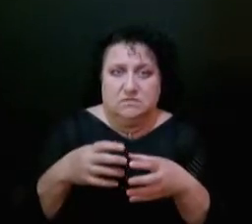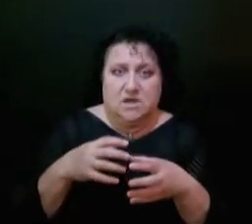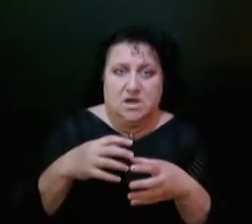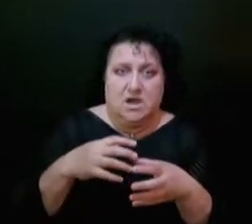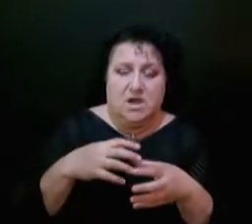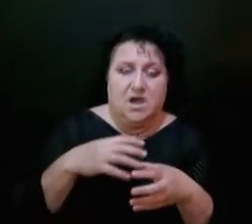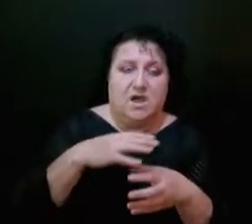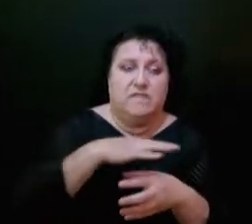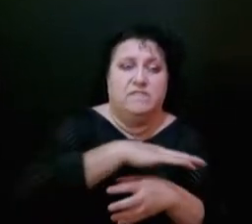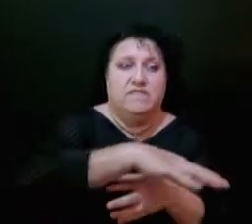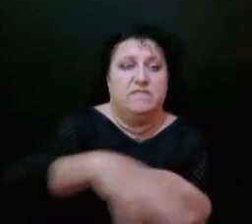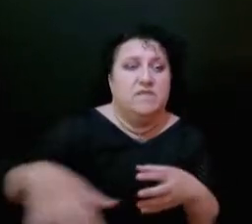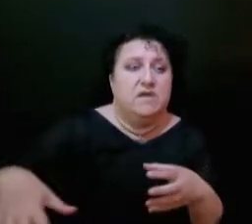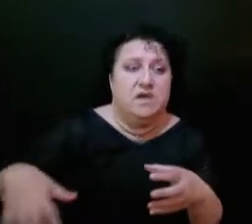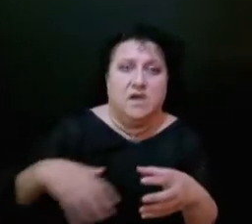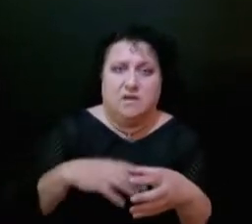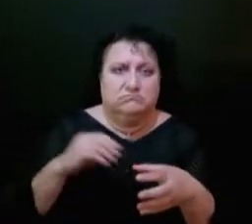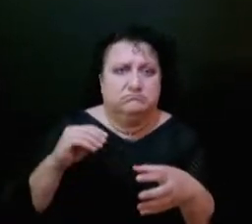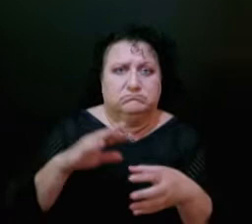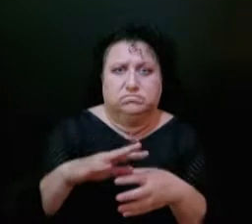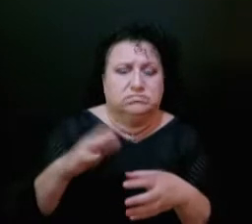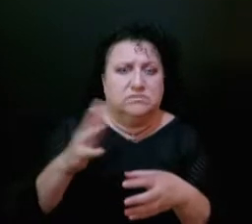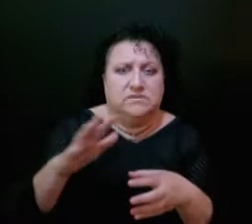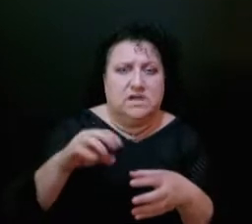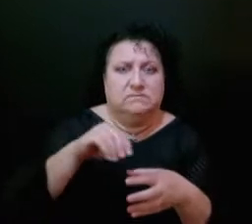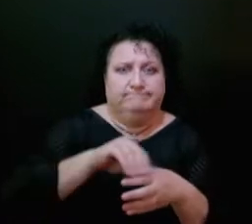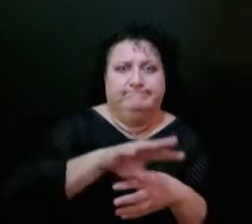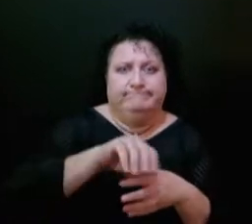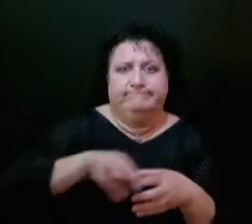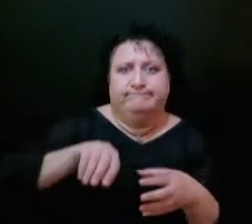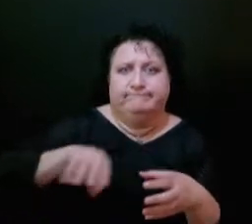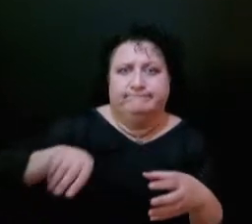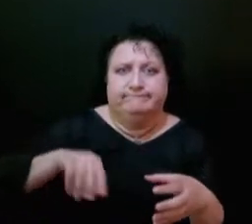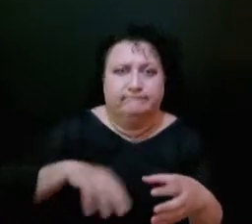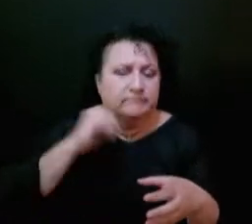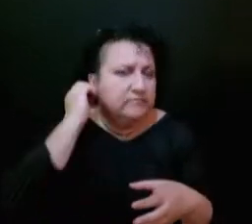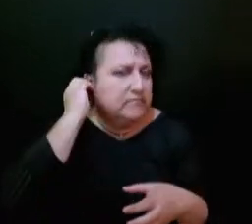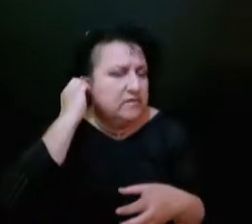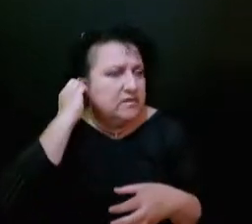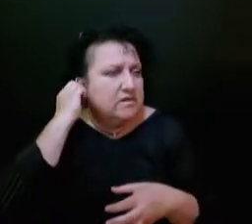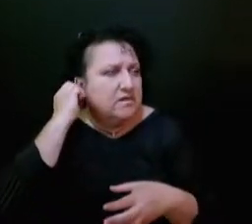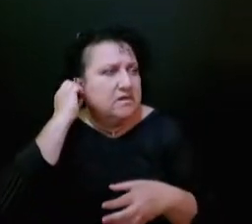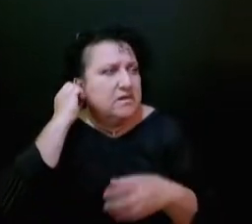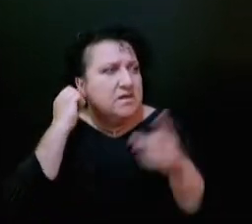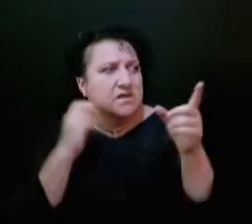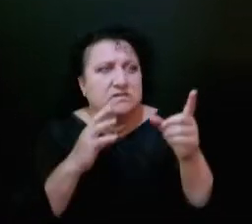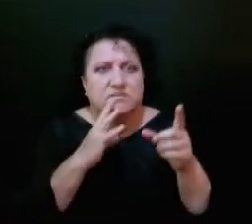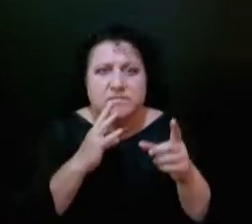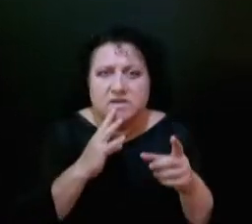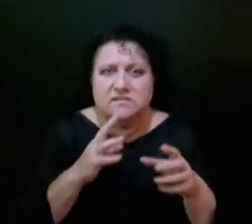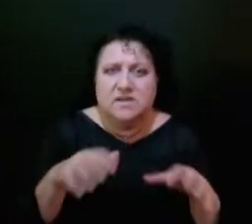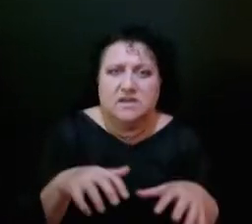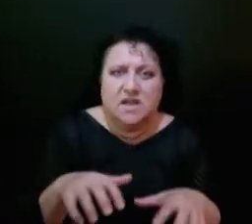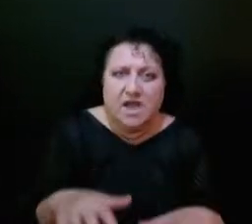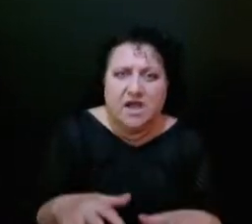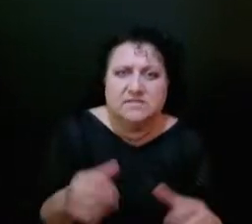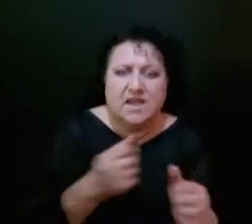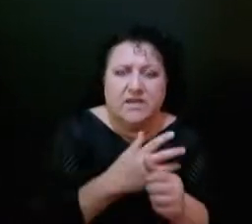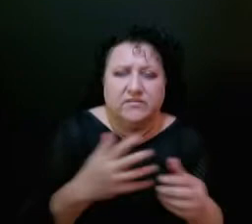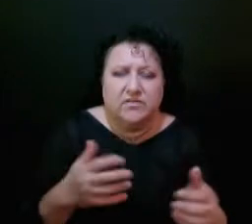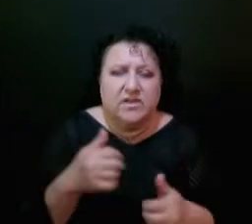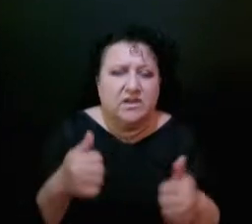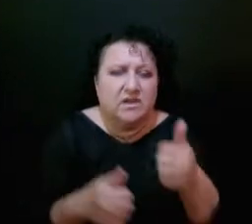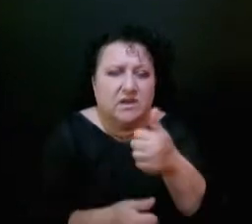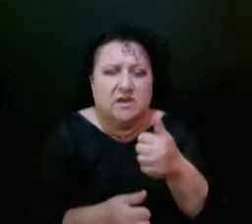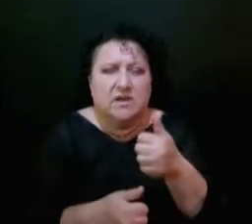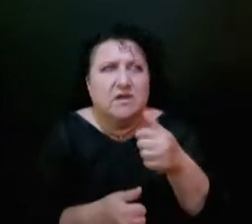and acts, by which he fills everything with his presence. Everything is under the feet of Jesus.